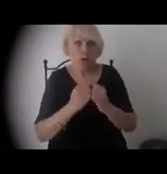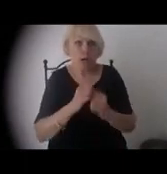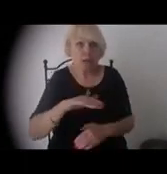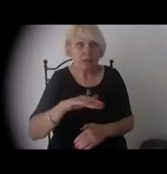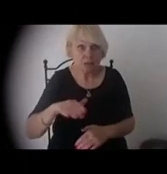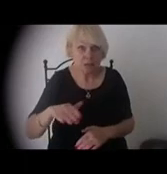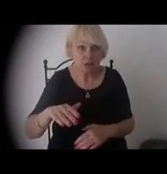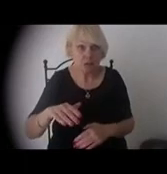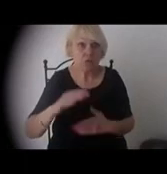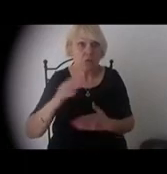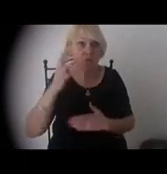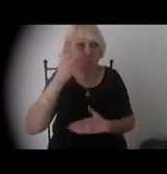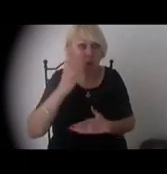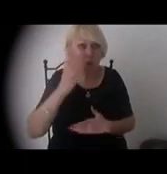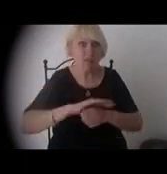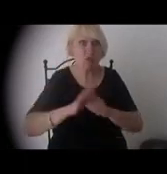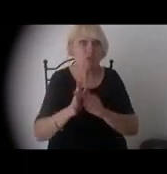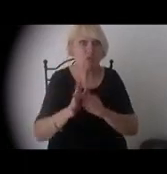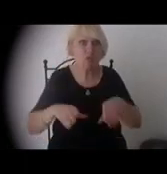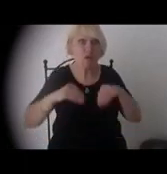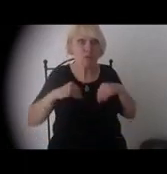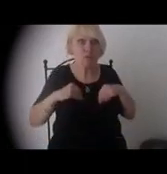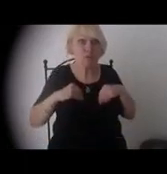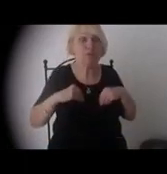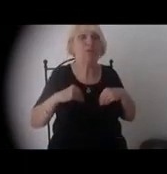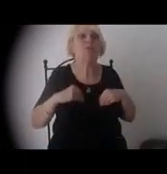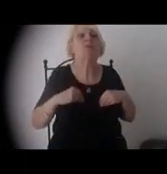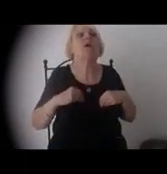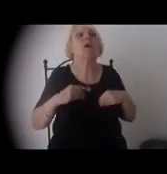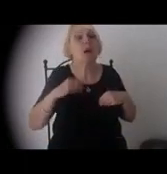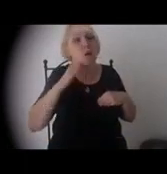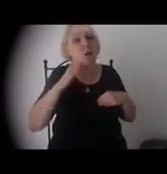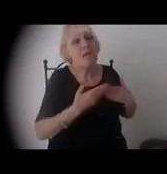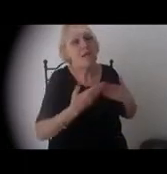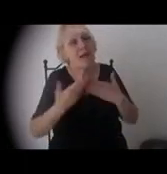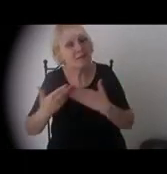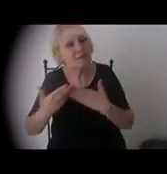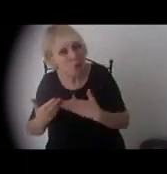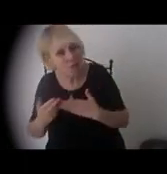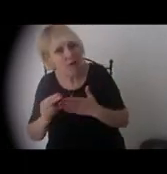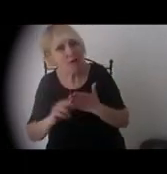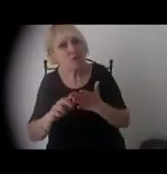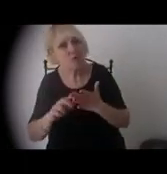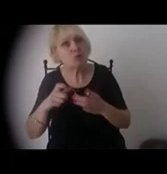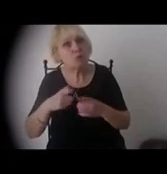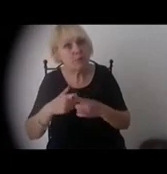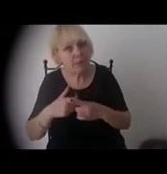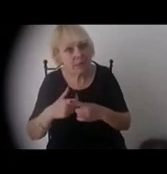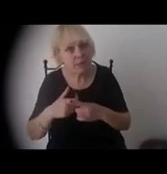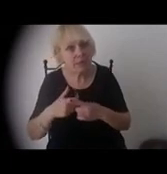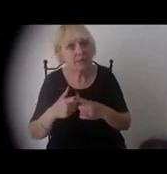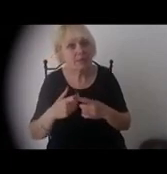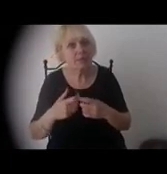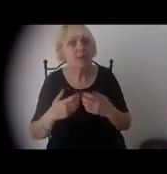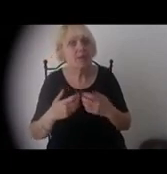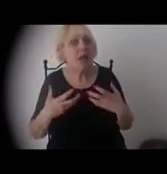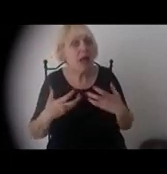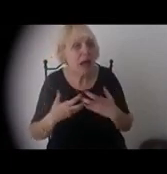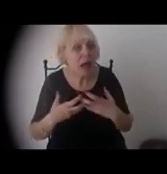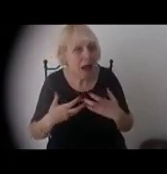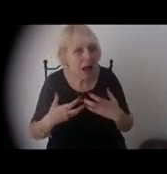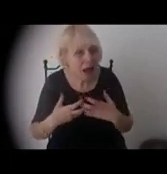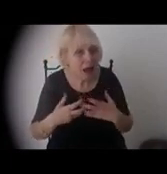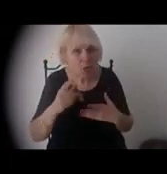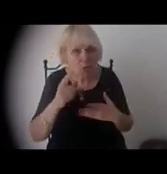really thorough job. So I'll hand over to Nick because I know he can talk about the principles around kind of how we might address some of